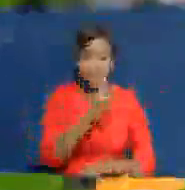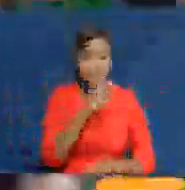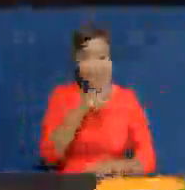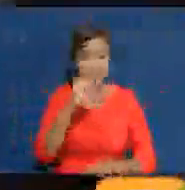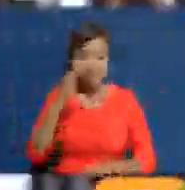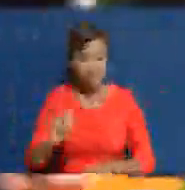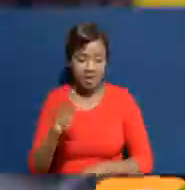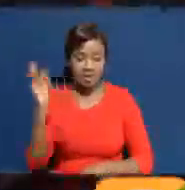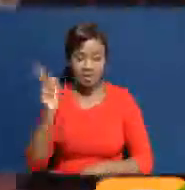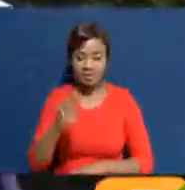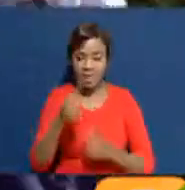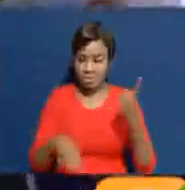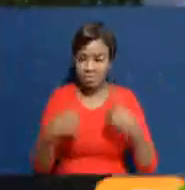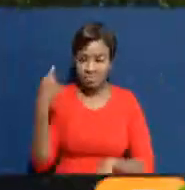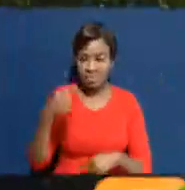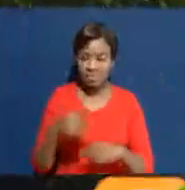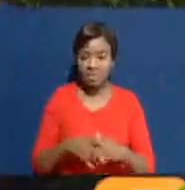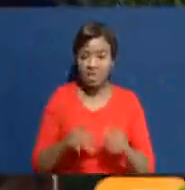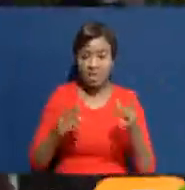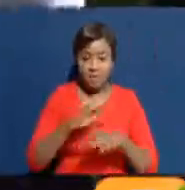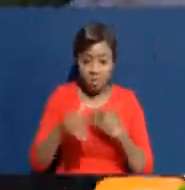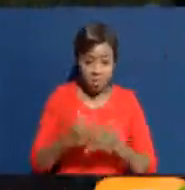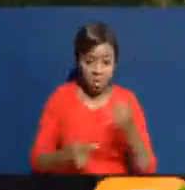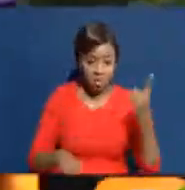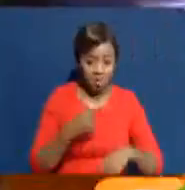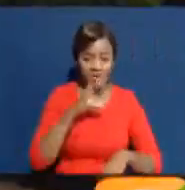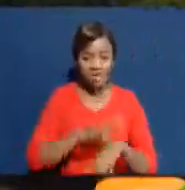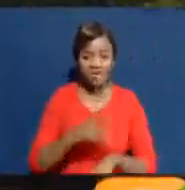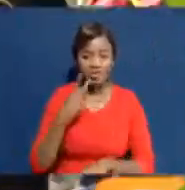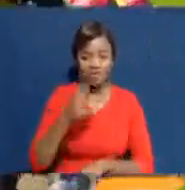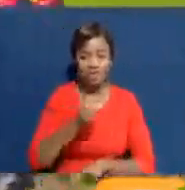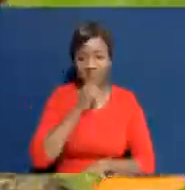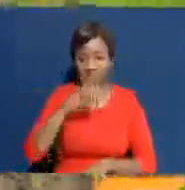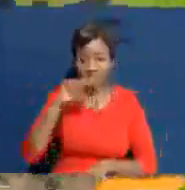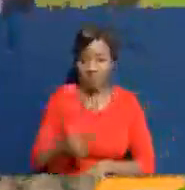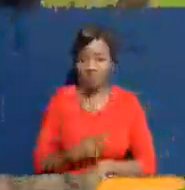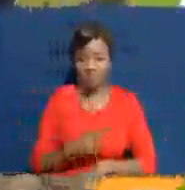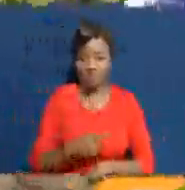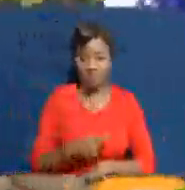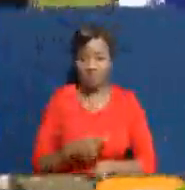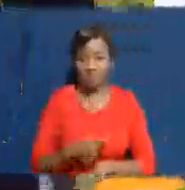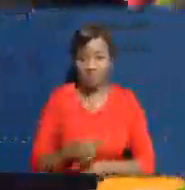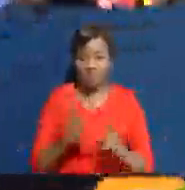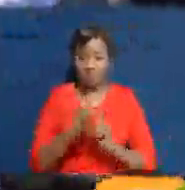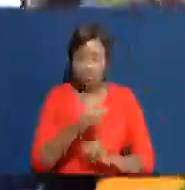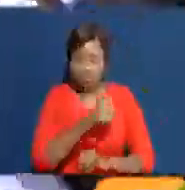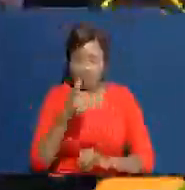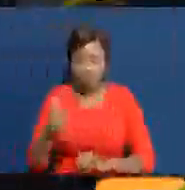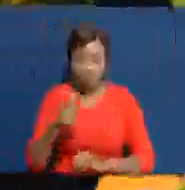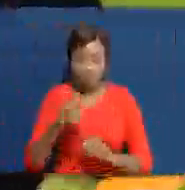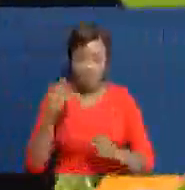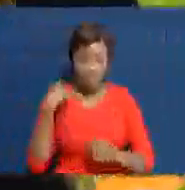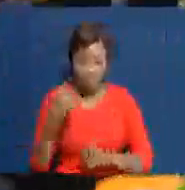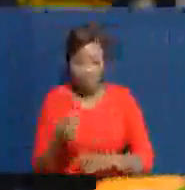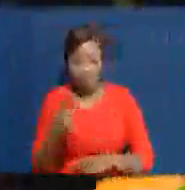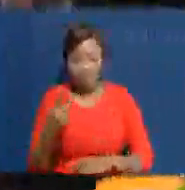Ngetich was the surprise winner. The winners walk away with 250,000 Kenya shillings, while the runners-up were awarded